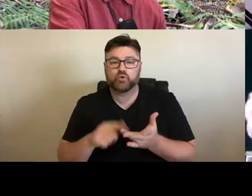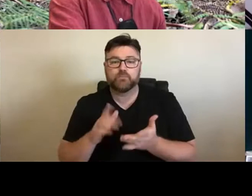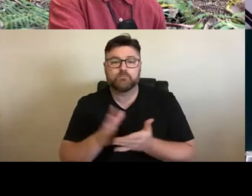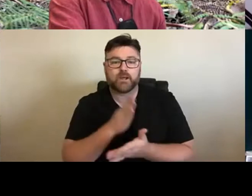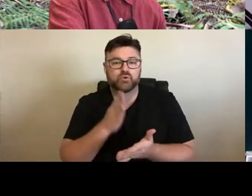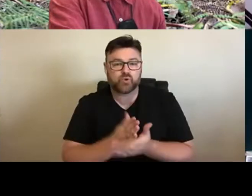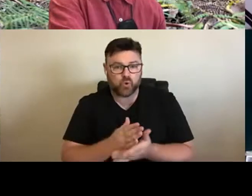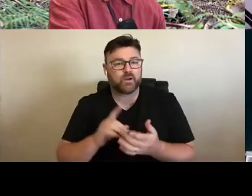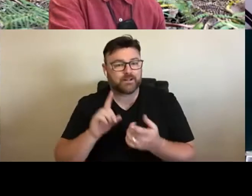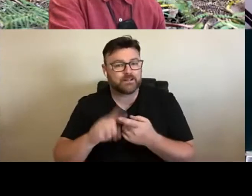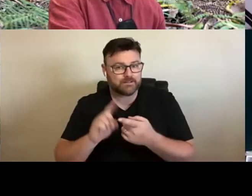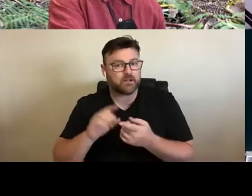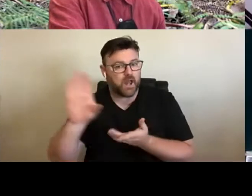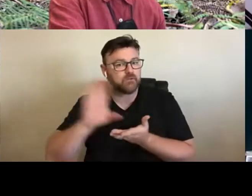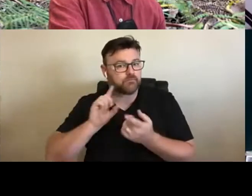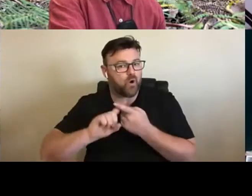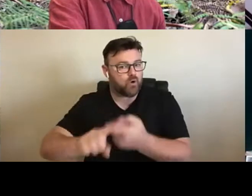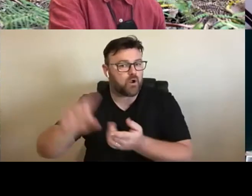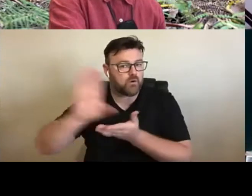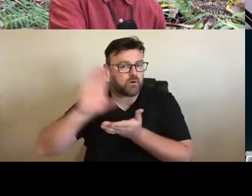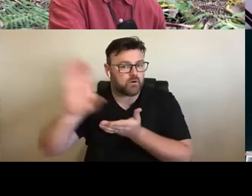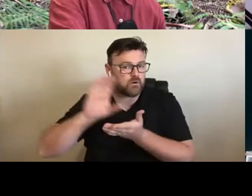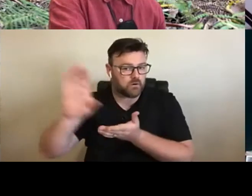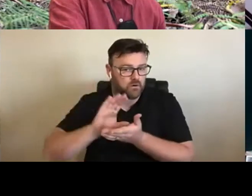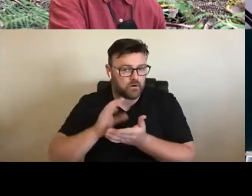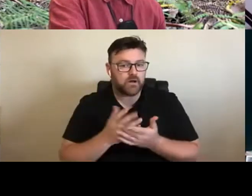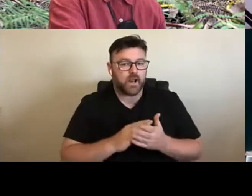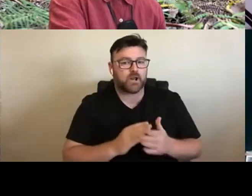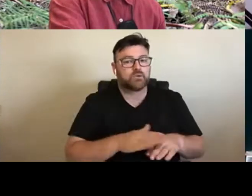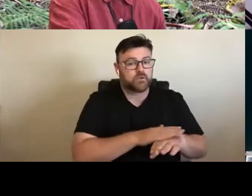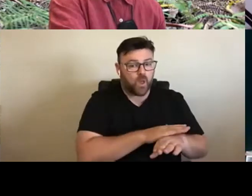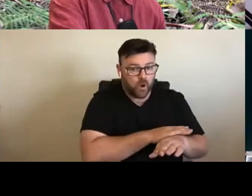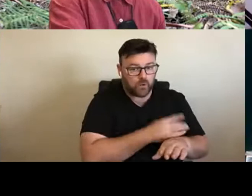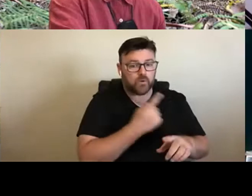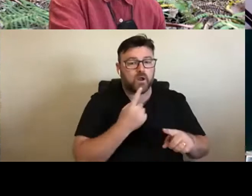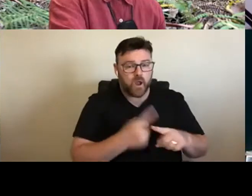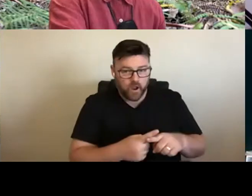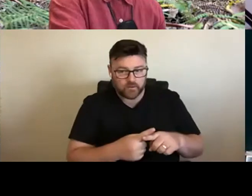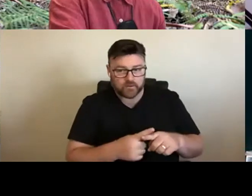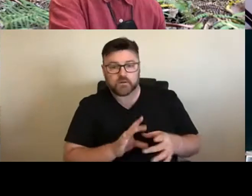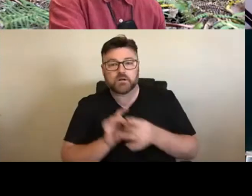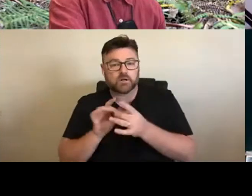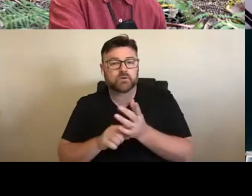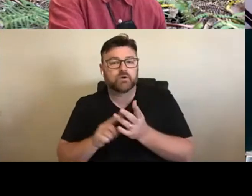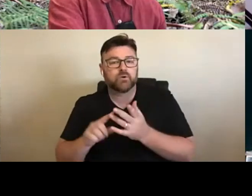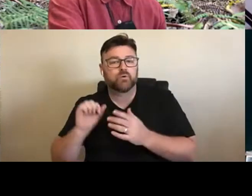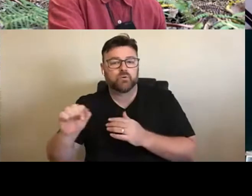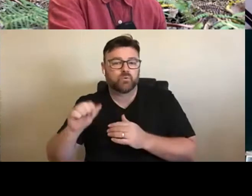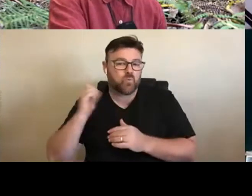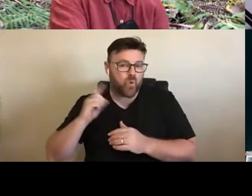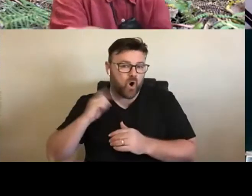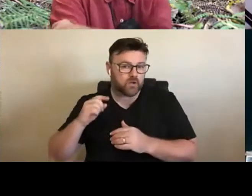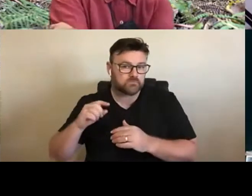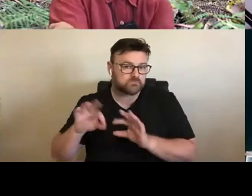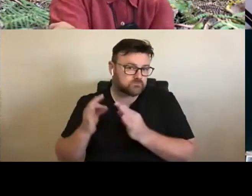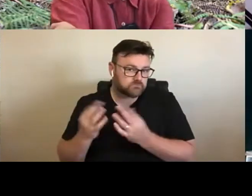with colonial systems and structures? And that's a very big question. I can answer that really quickly with an example. When I